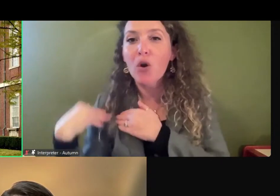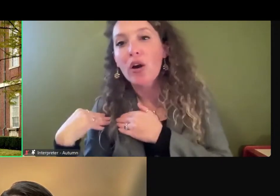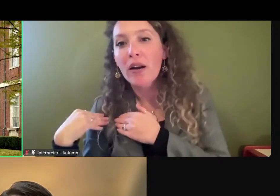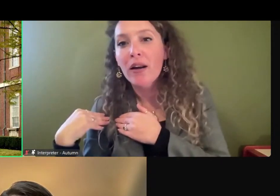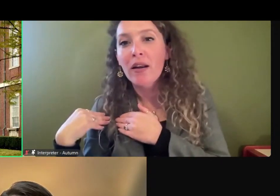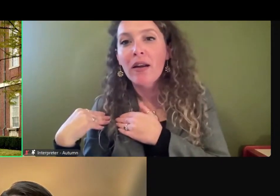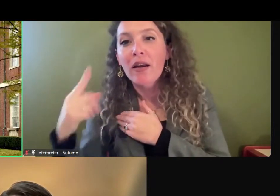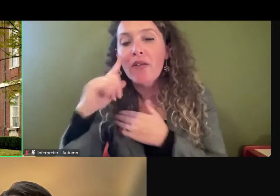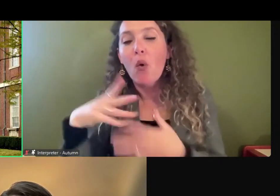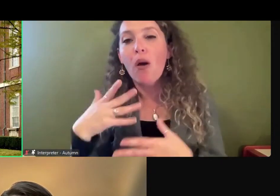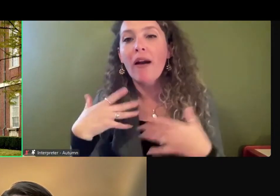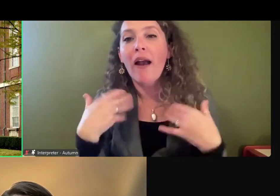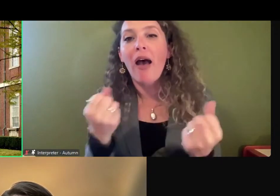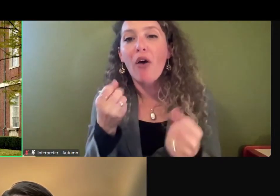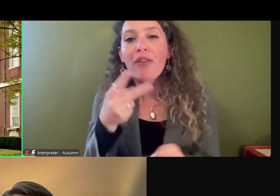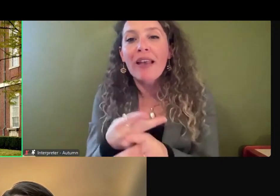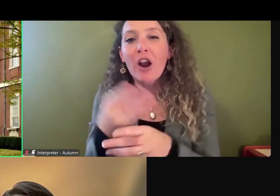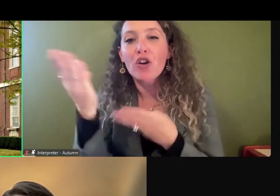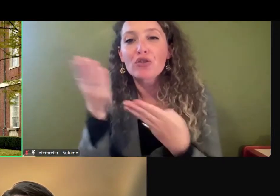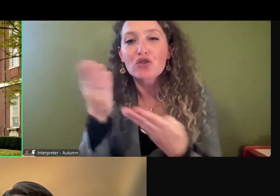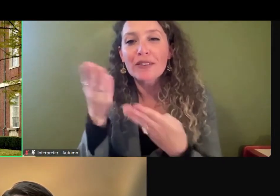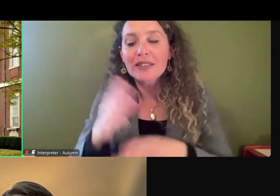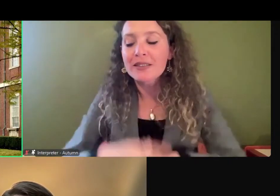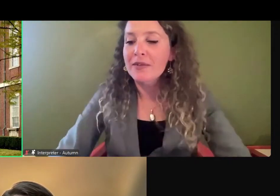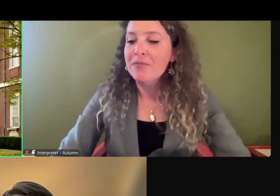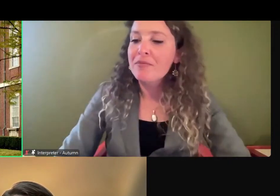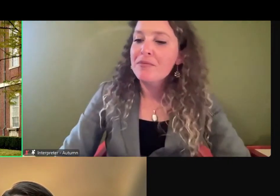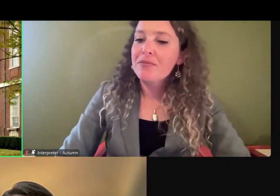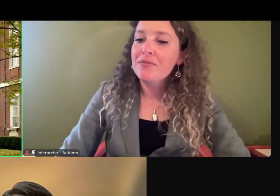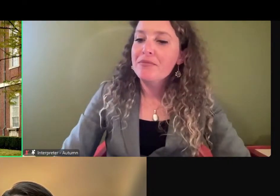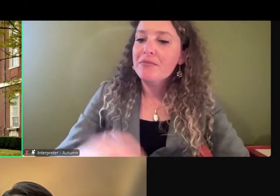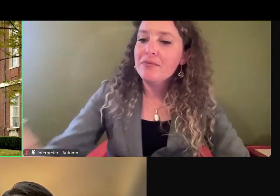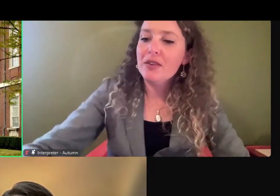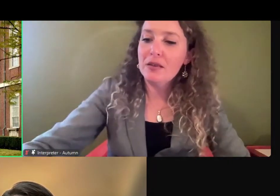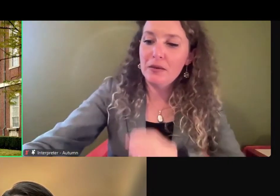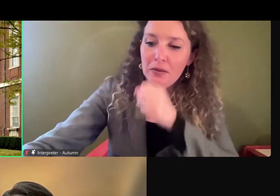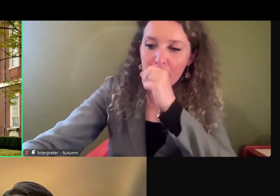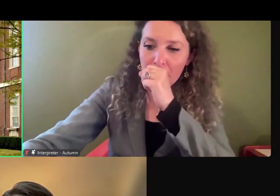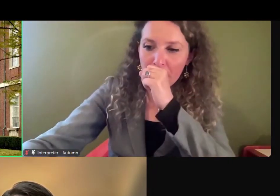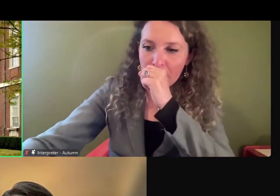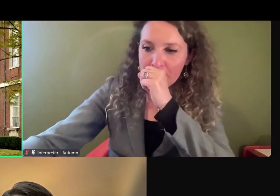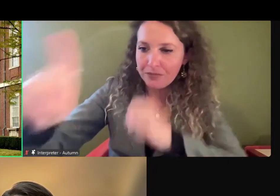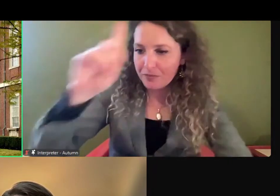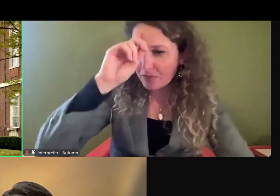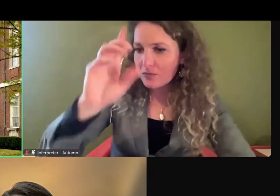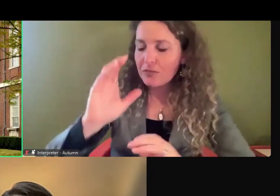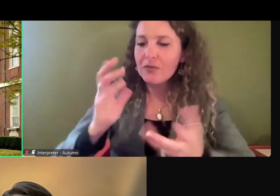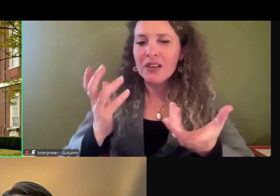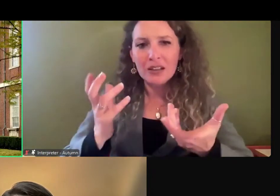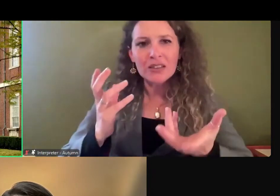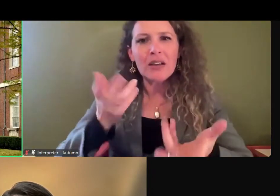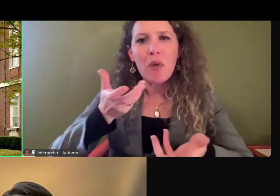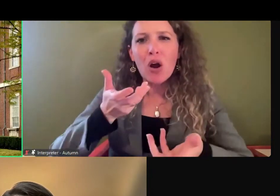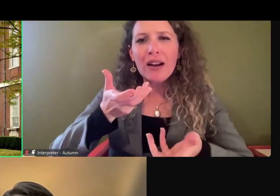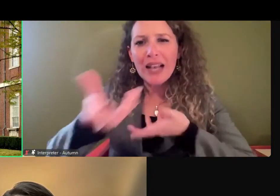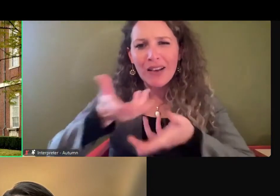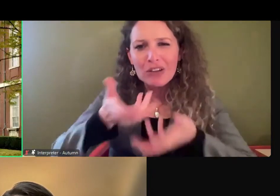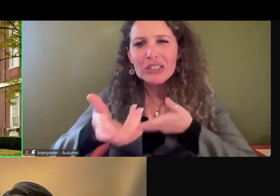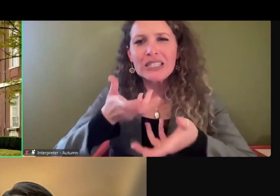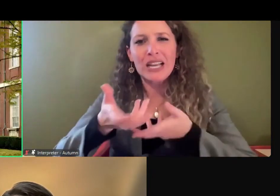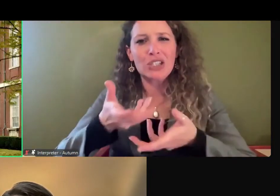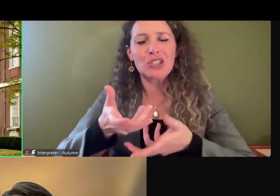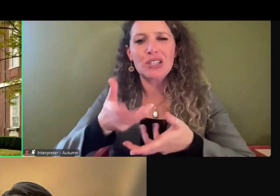using healthcare services. So those kind of smart conversation offer will be very